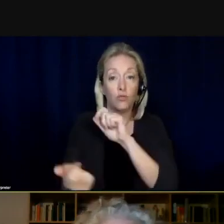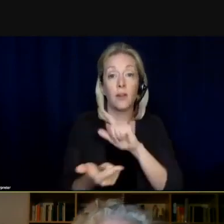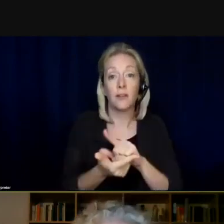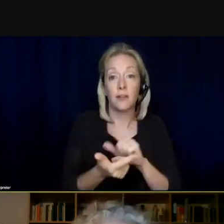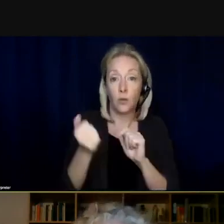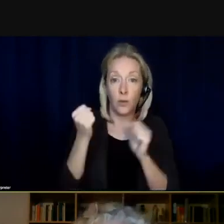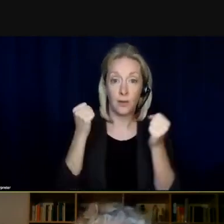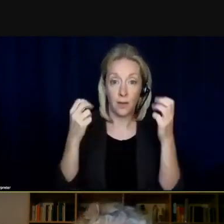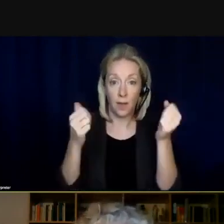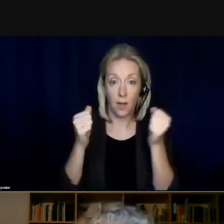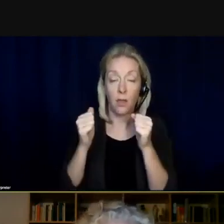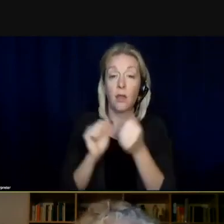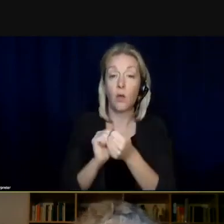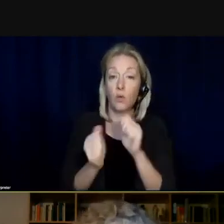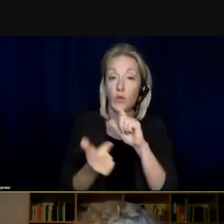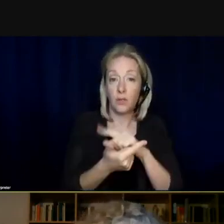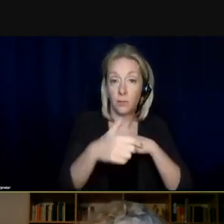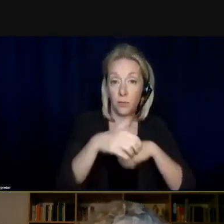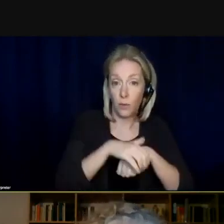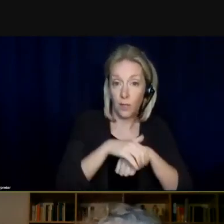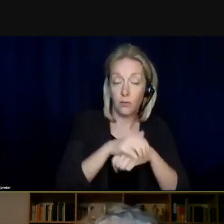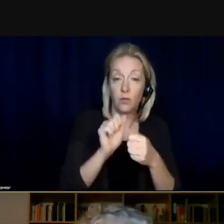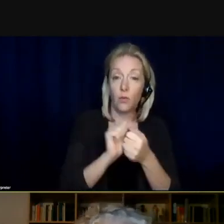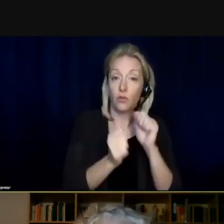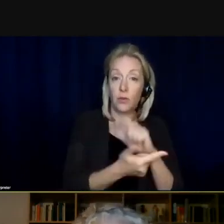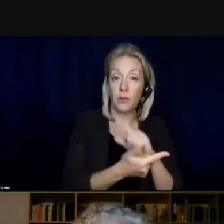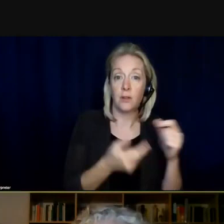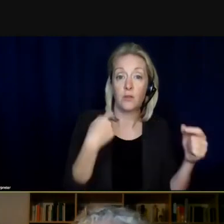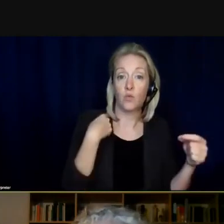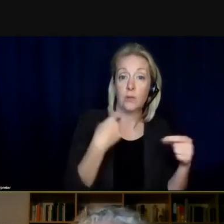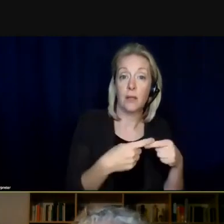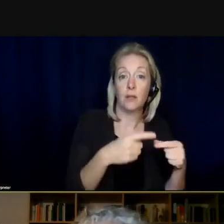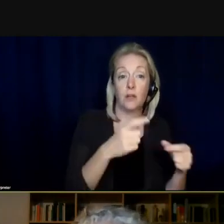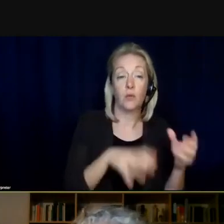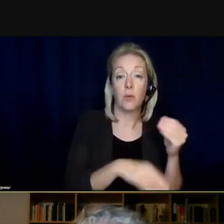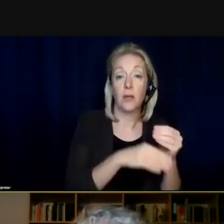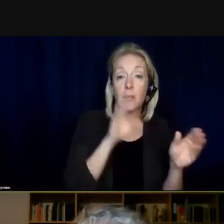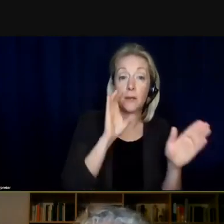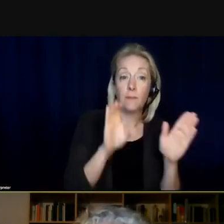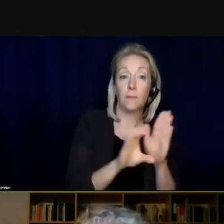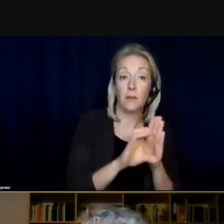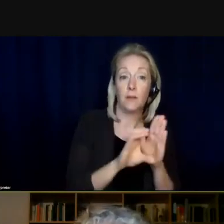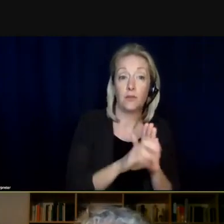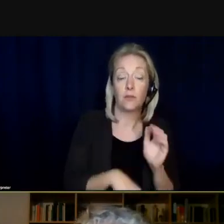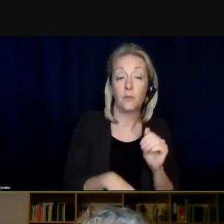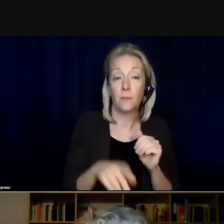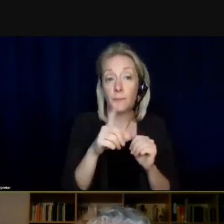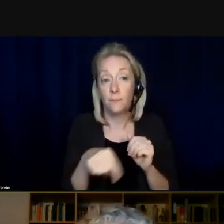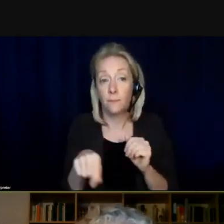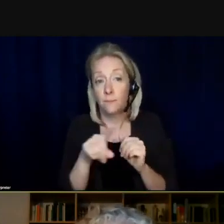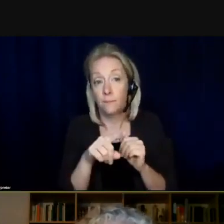also translated them into Spanish and illustrated them. So all of our stories